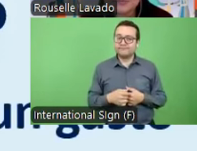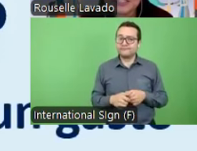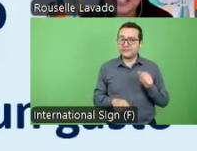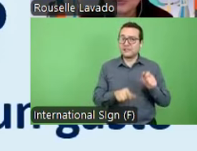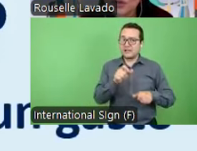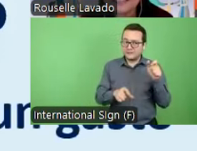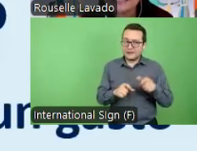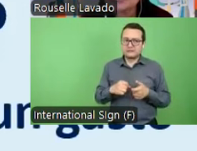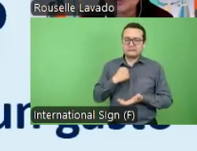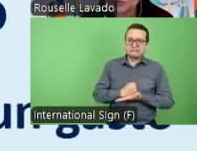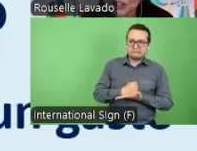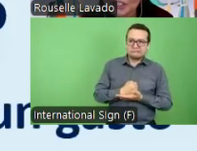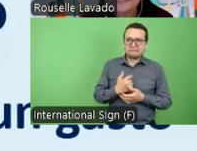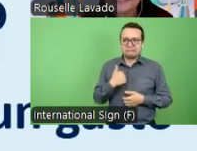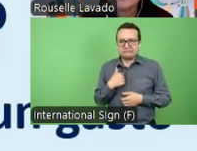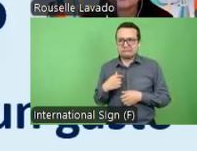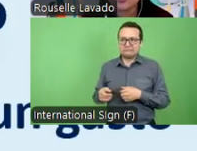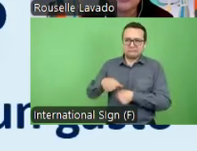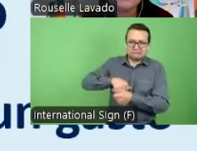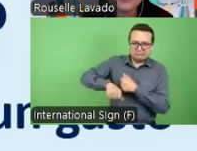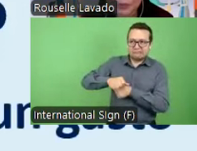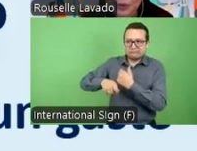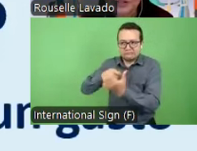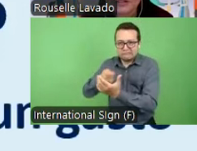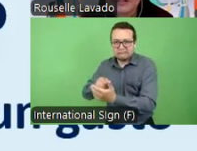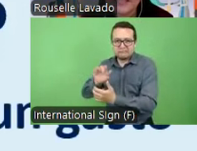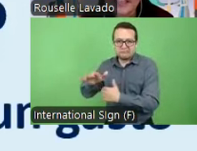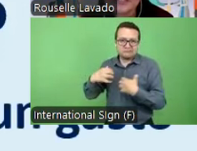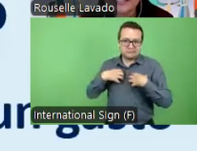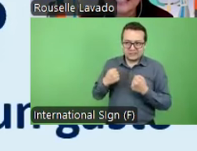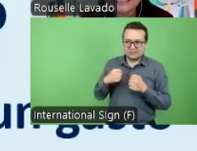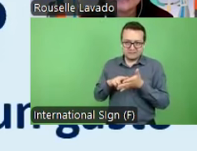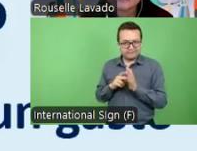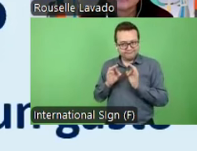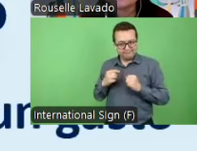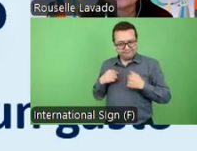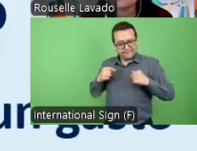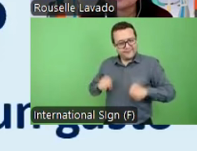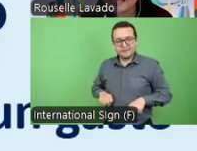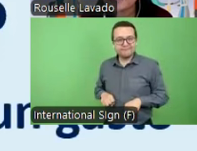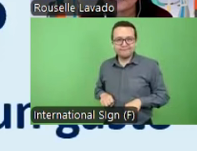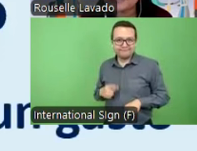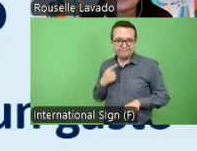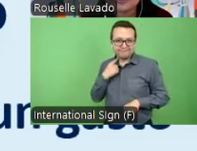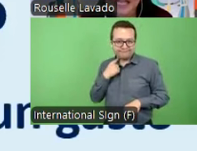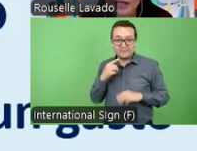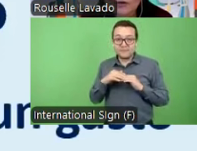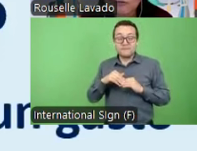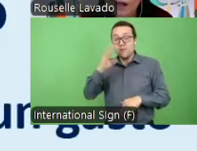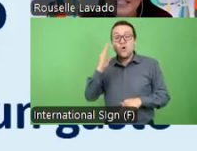these burdens fall disproportionately on the poor. Health financing systems that rely heavily